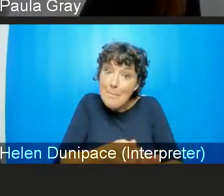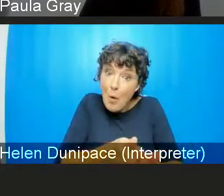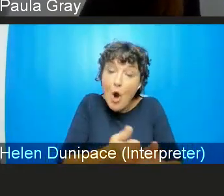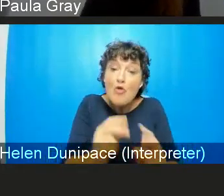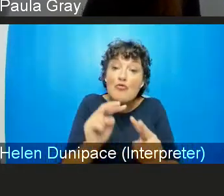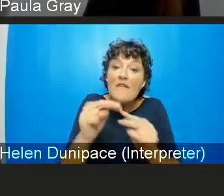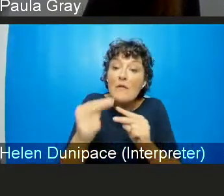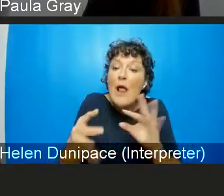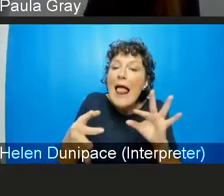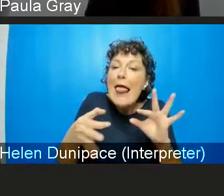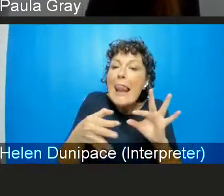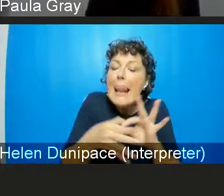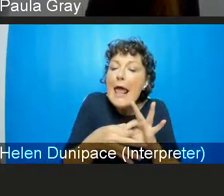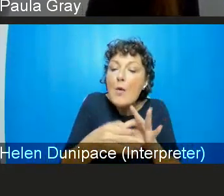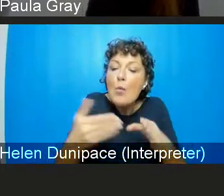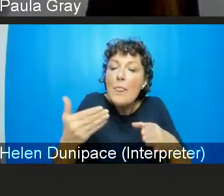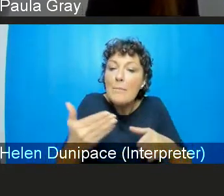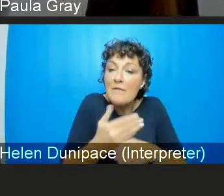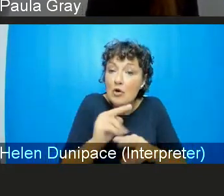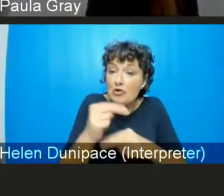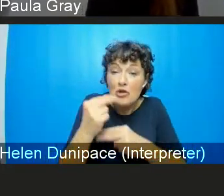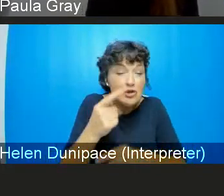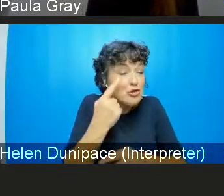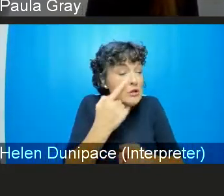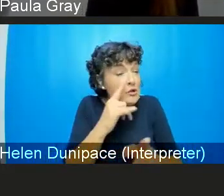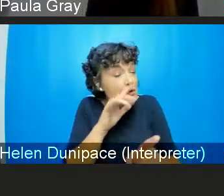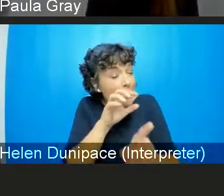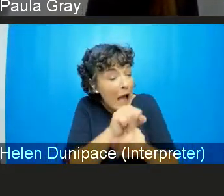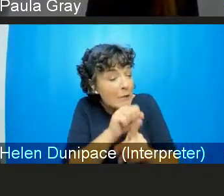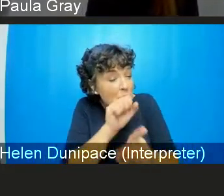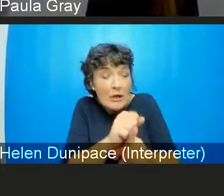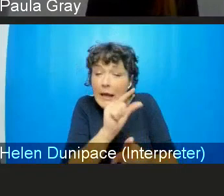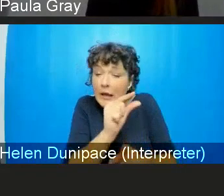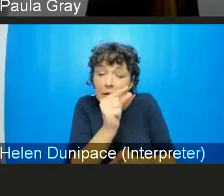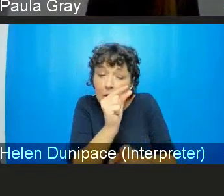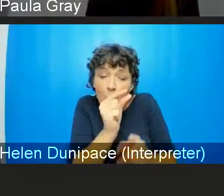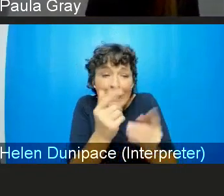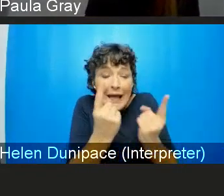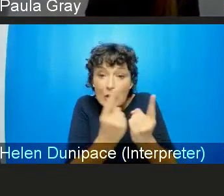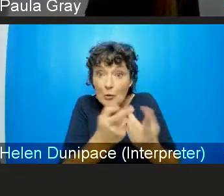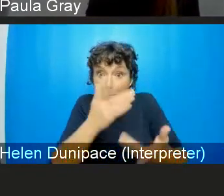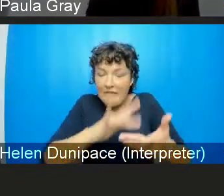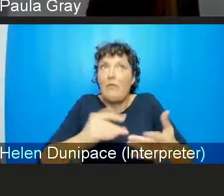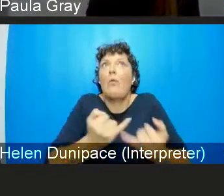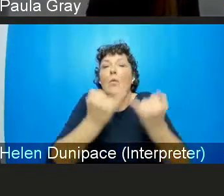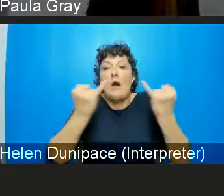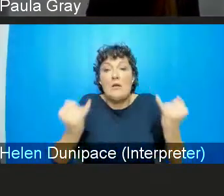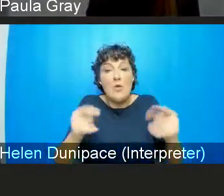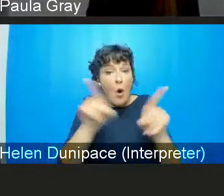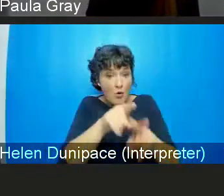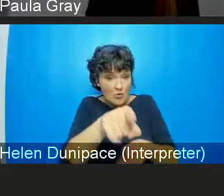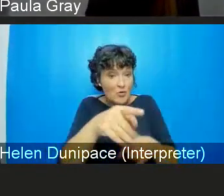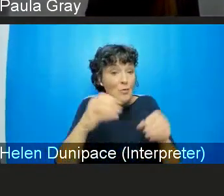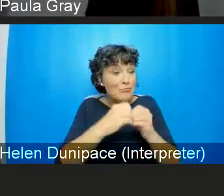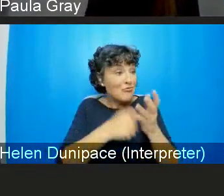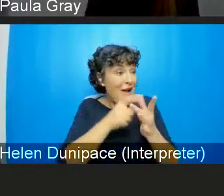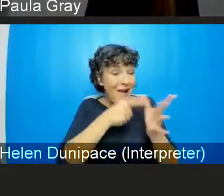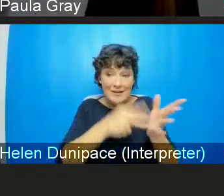capture just life changes as they develop. And then access to work, Brian talked about it right at the